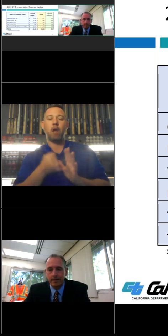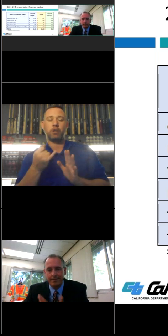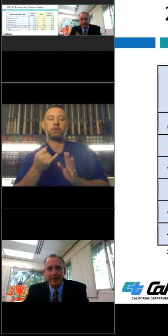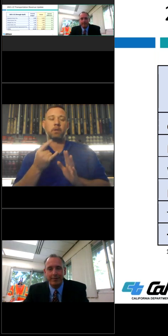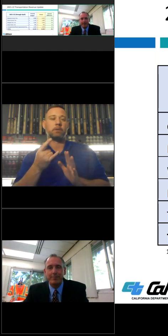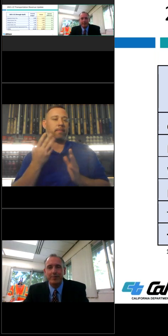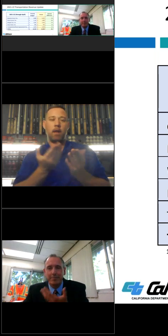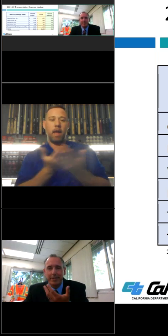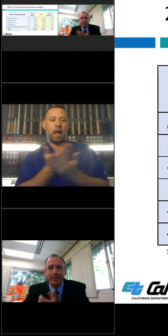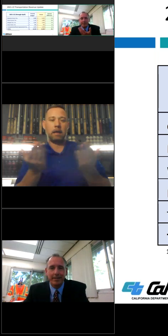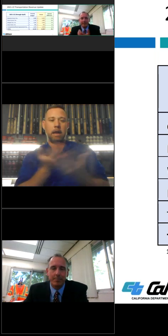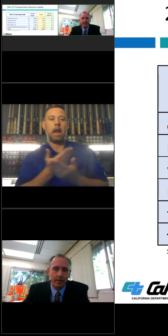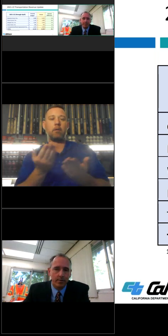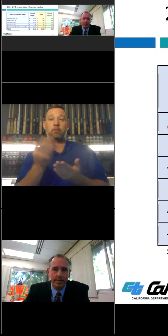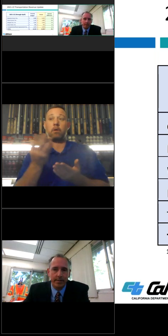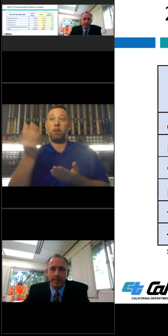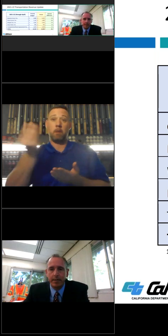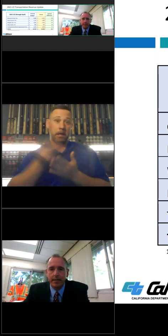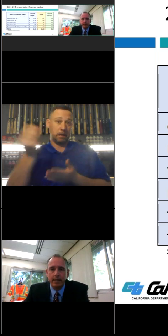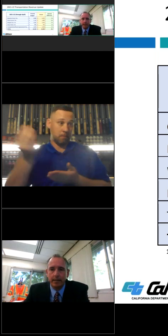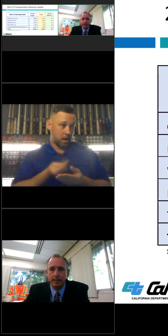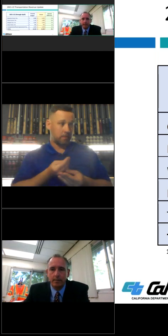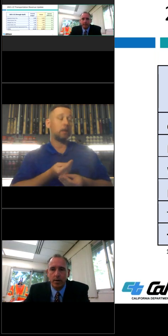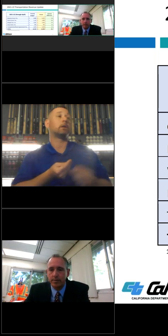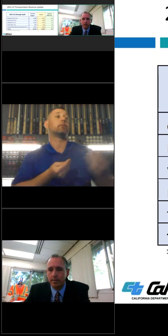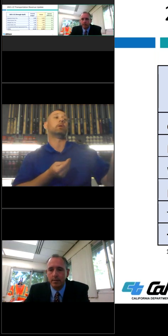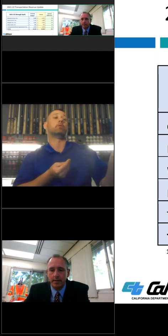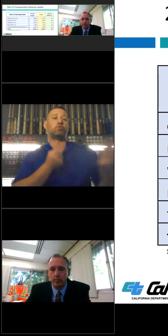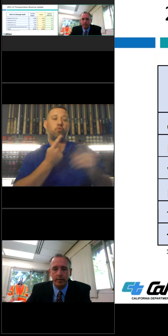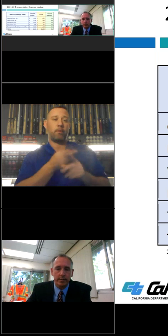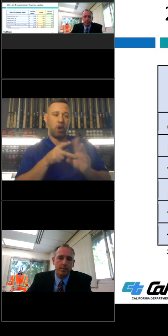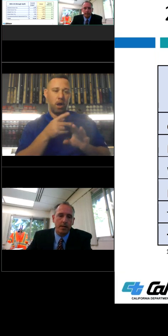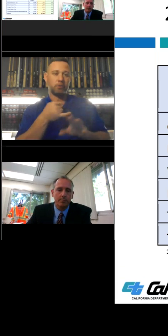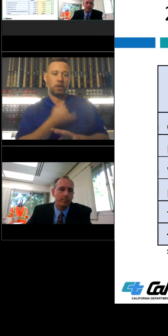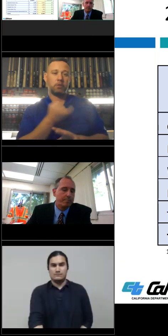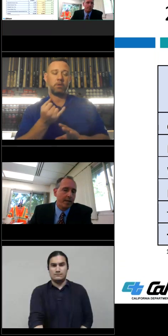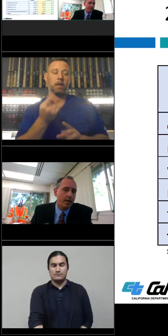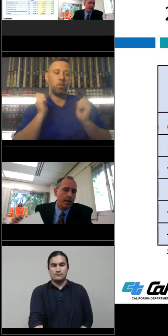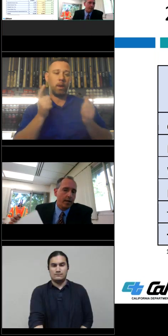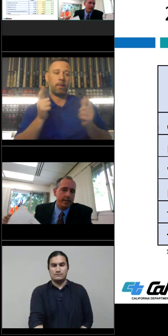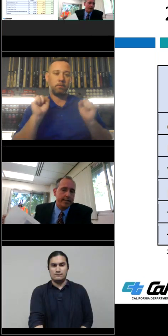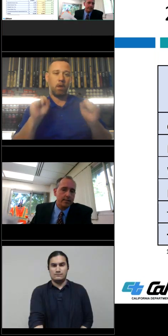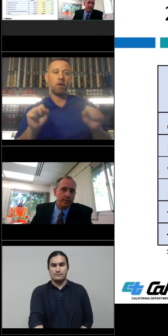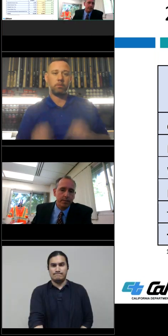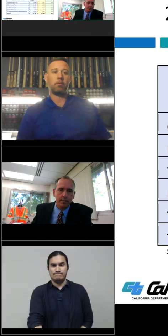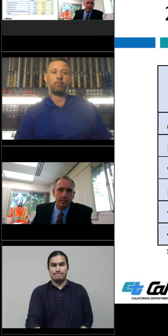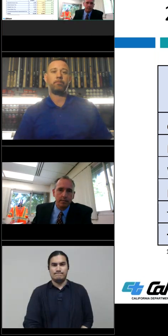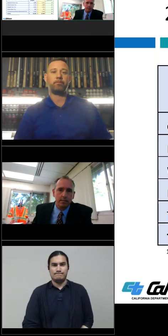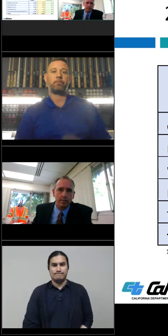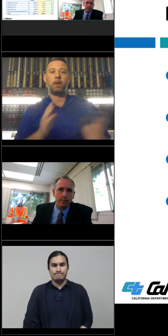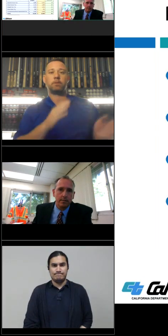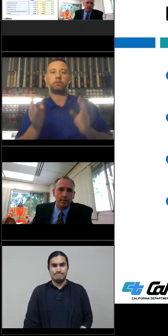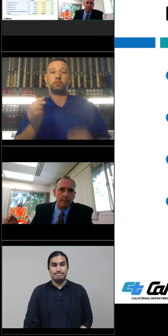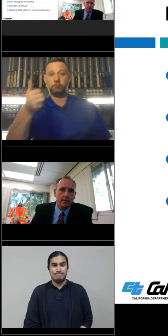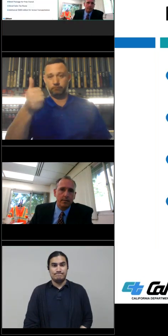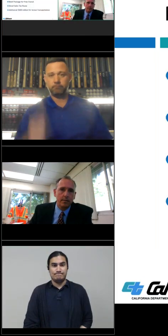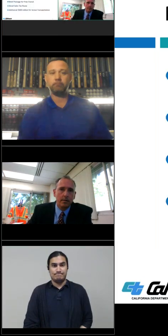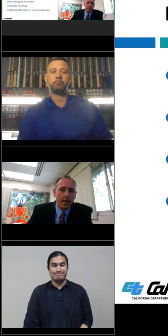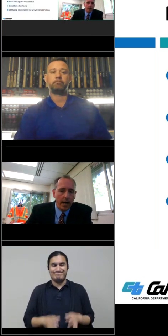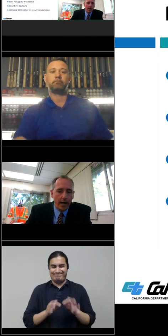hand, getting revenue coming in and making sure that it's being allocated on the projects as quickly as possible. Next slide, please.